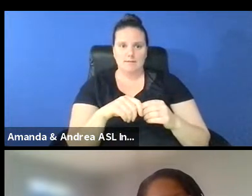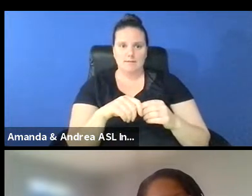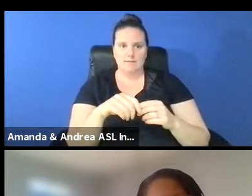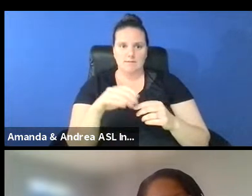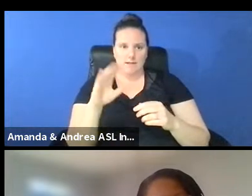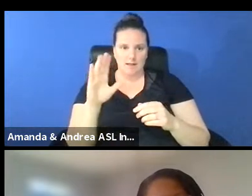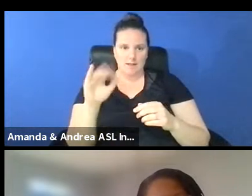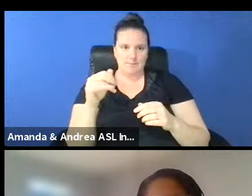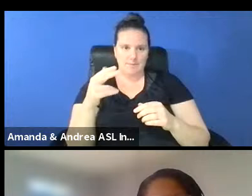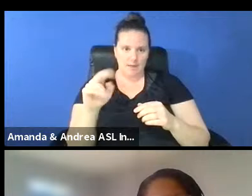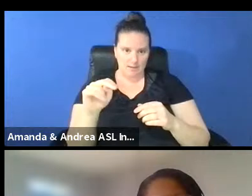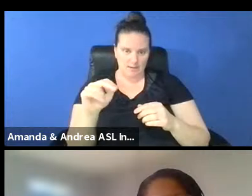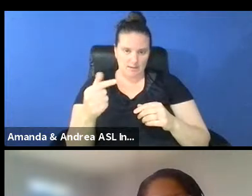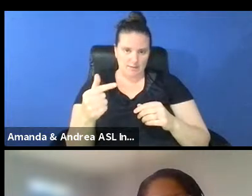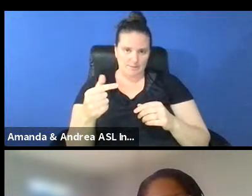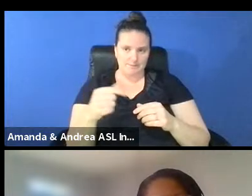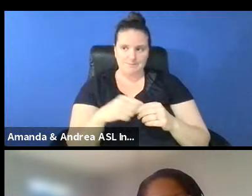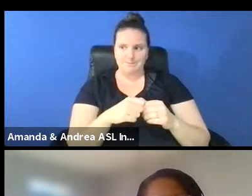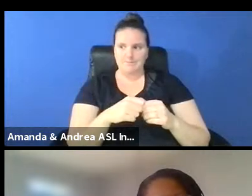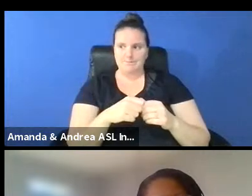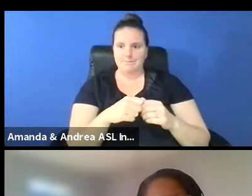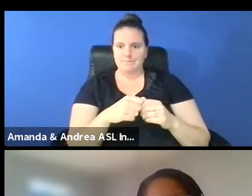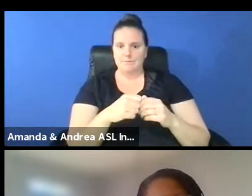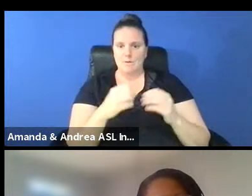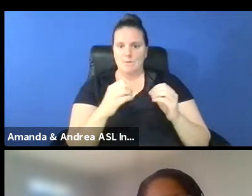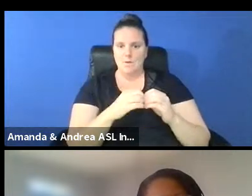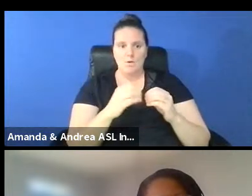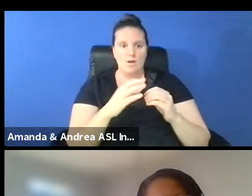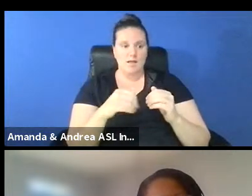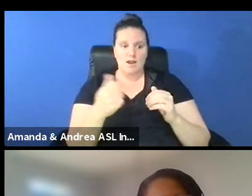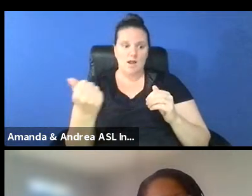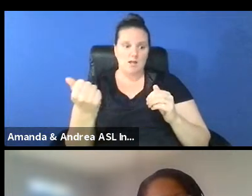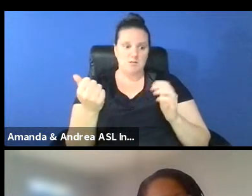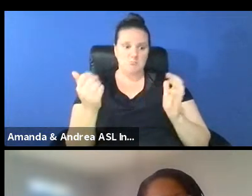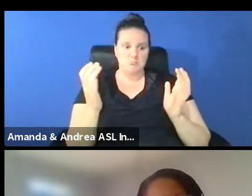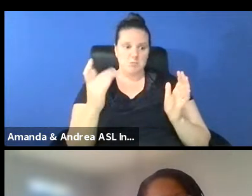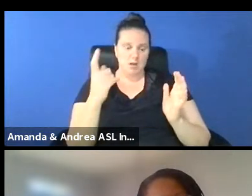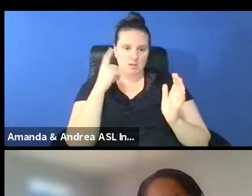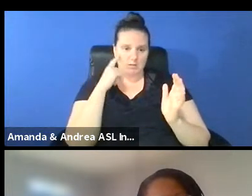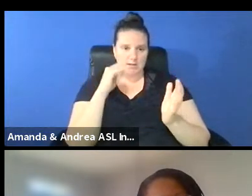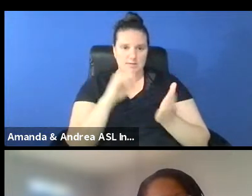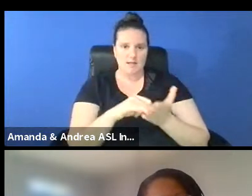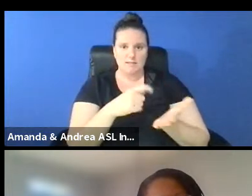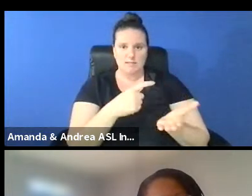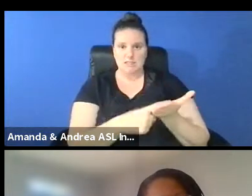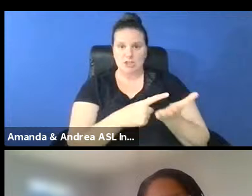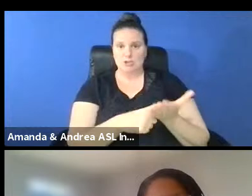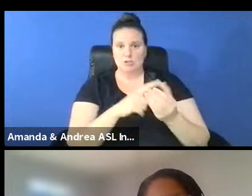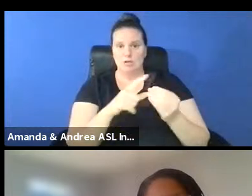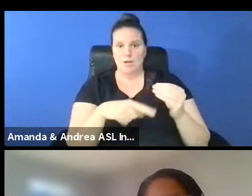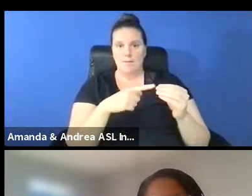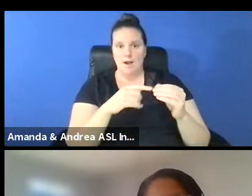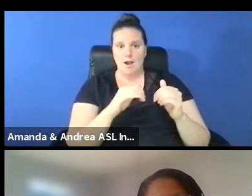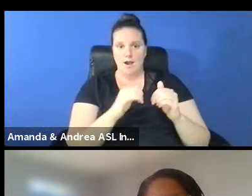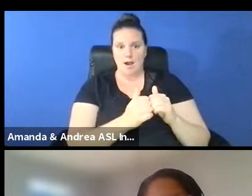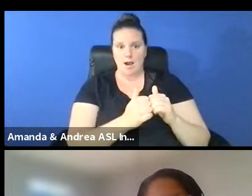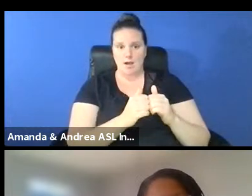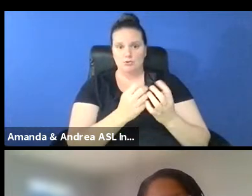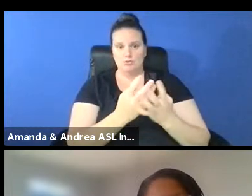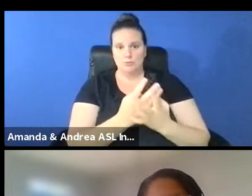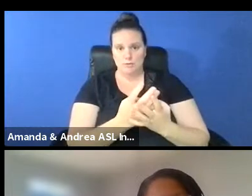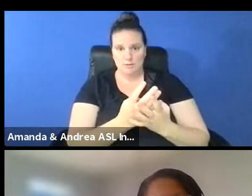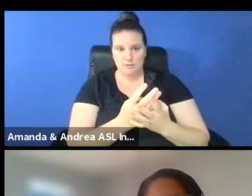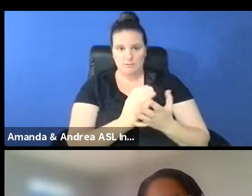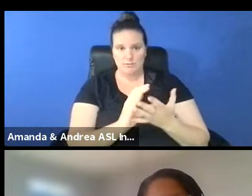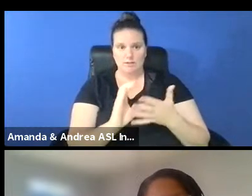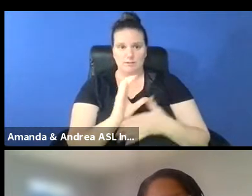Hi, this is Meg. More than anything, I think the discussion about how the screening